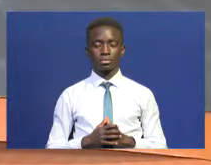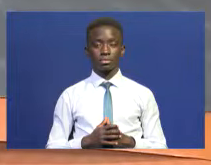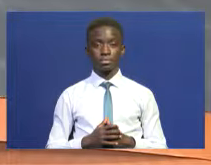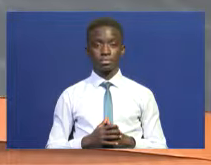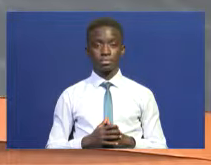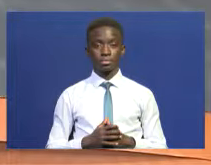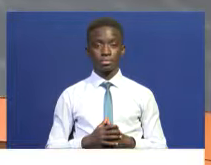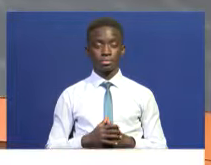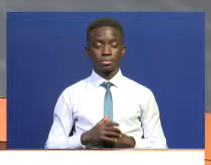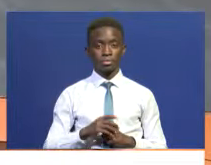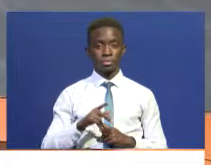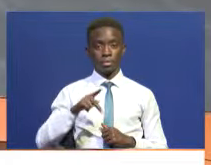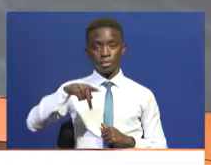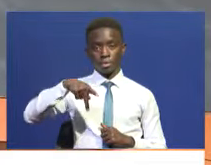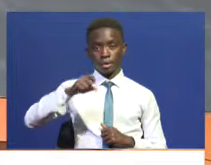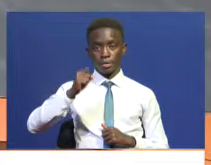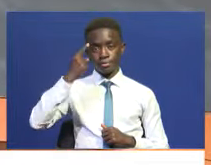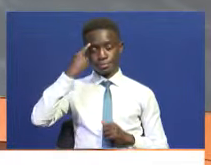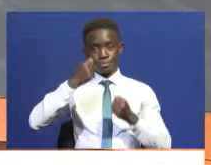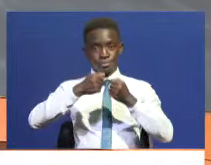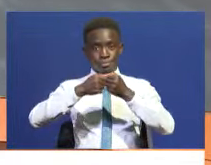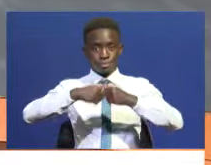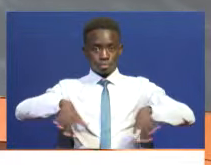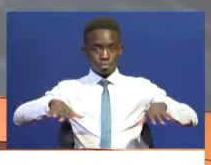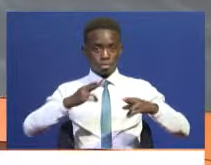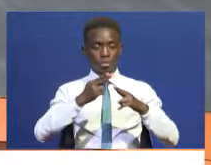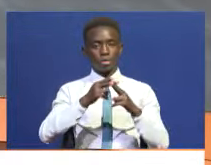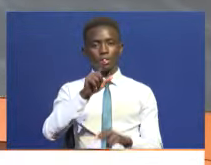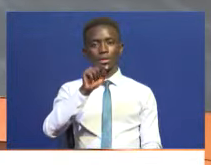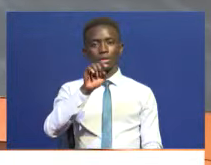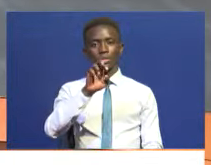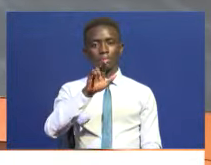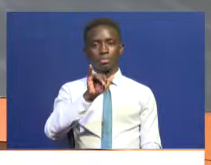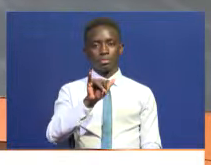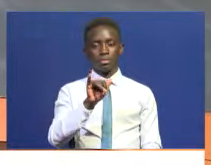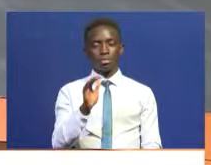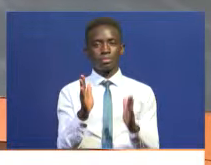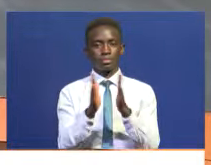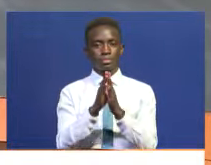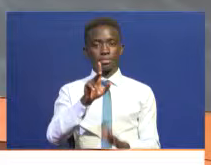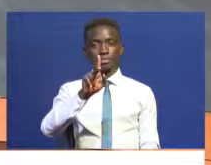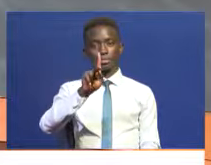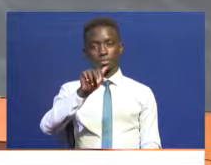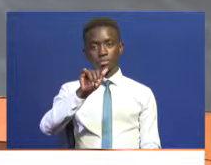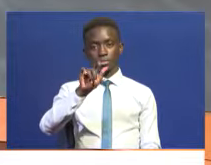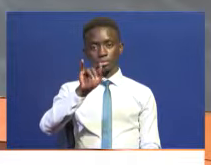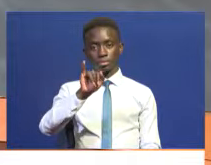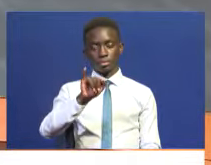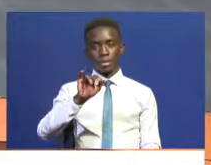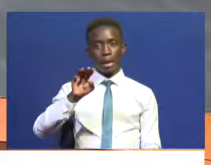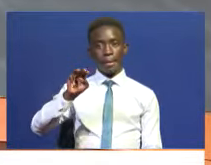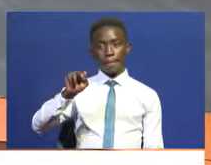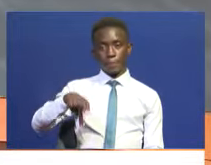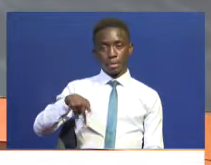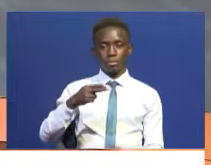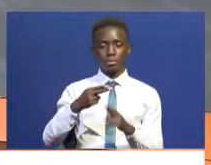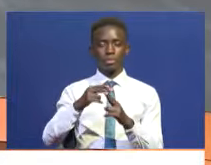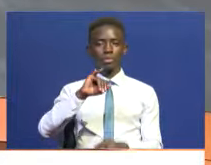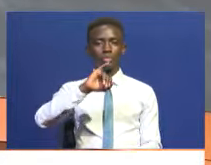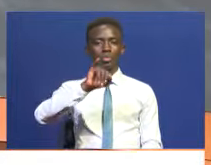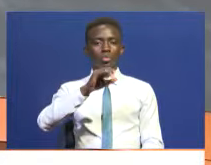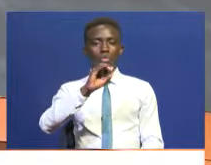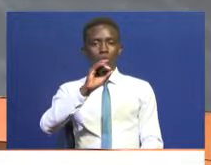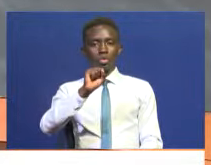The Principal Secretary for Devolution, Mbaika, and Kaiti Constituency Member of National Assembly, Joshua Kimilu,